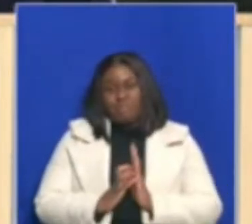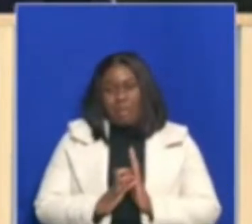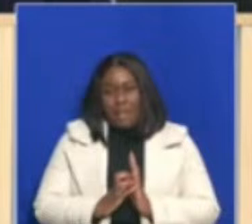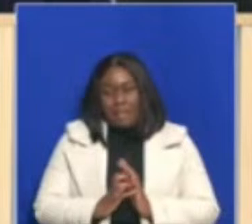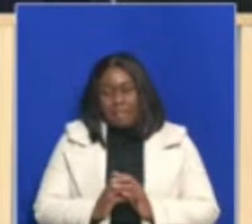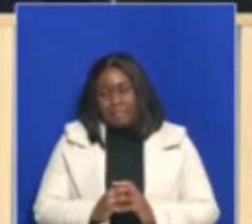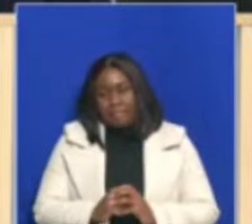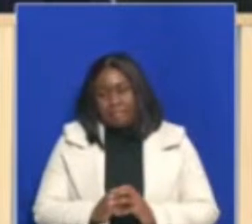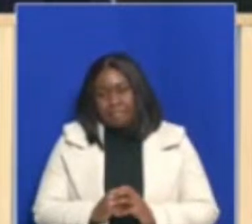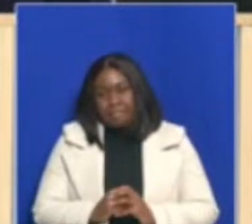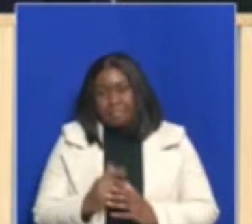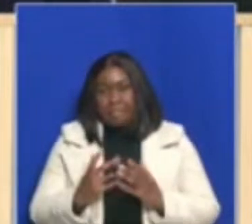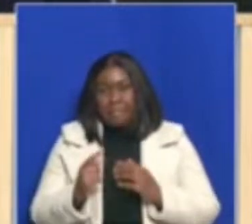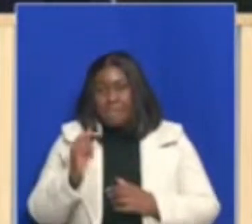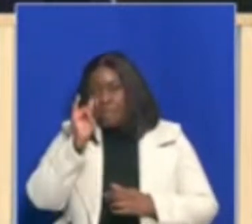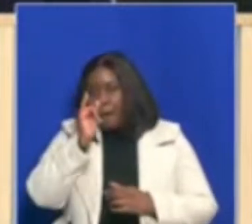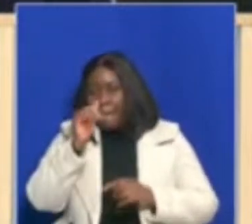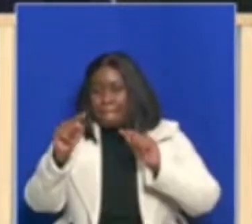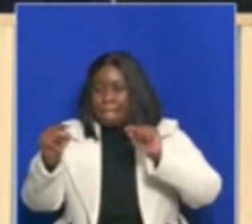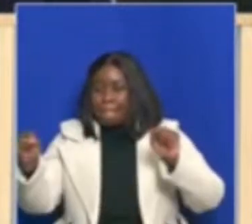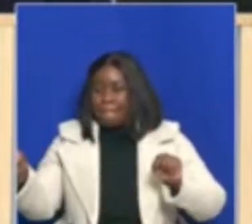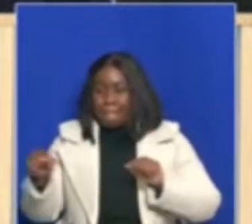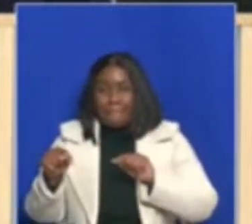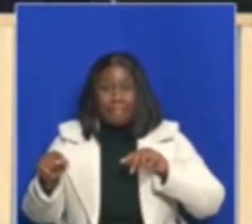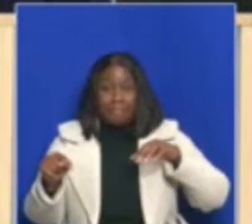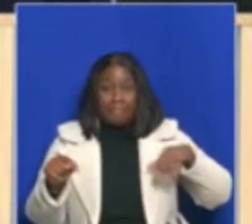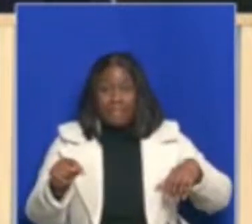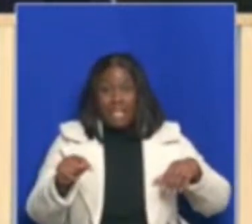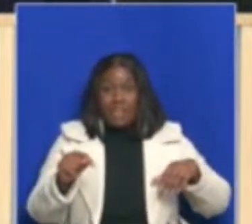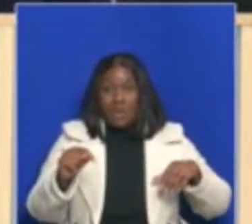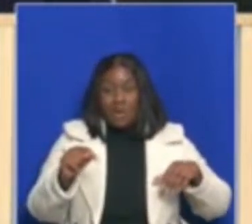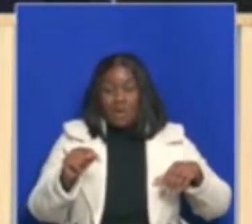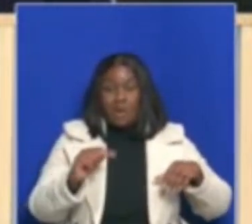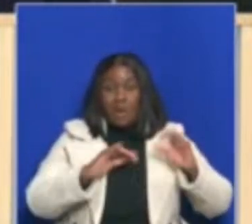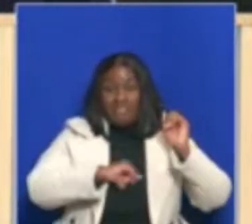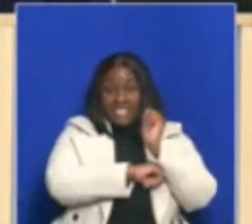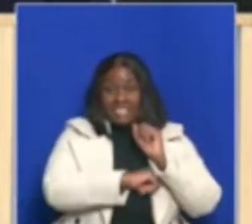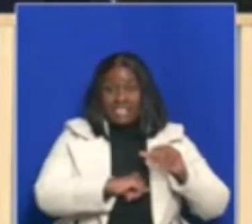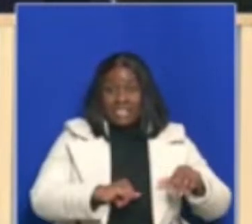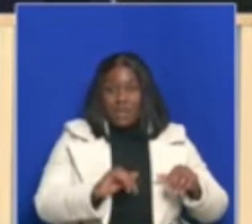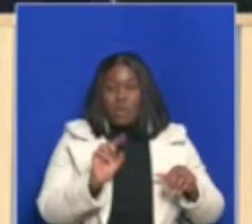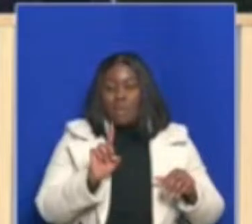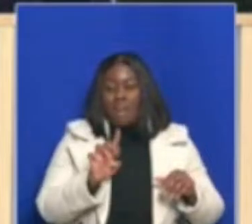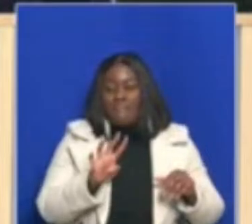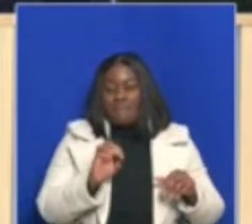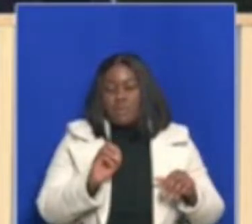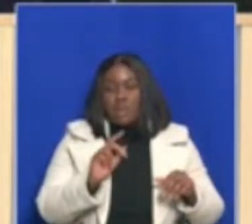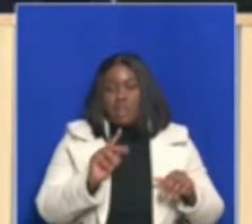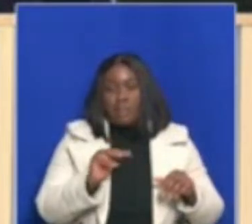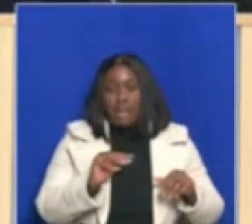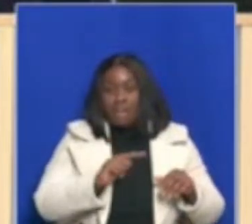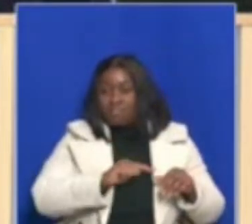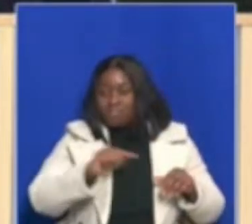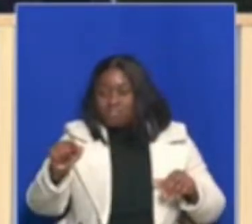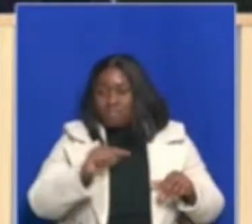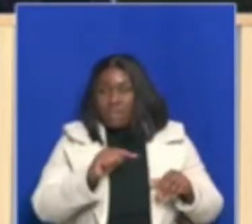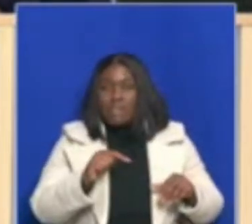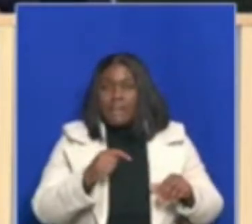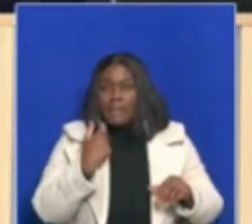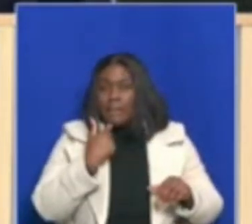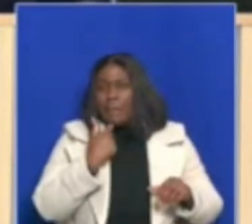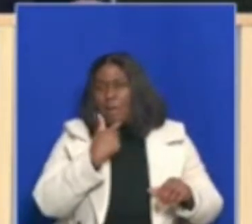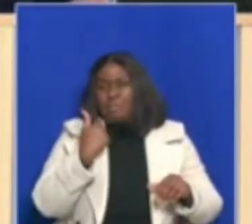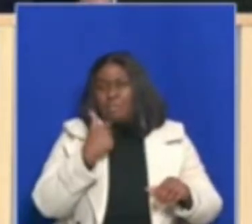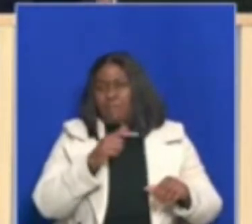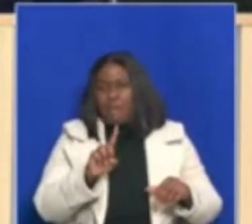that's 149 kilometers from your office can be attended on the same day, why is that